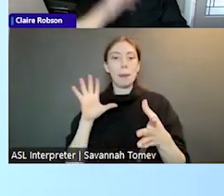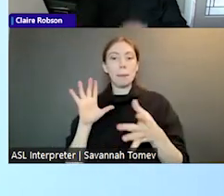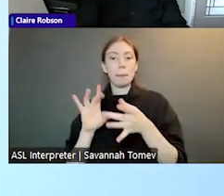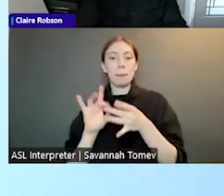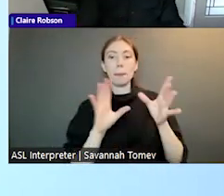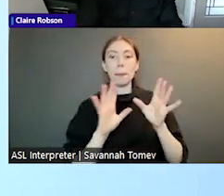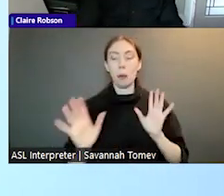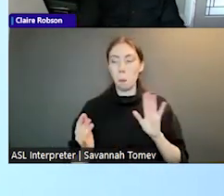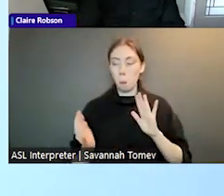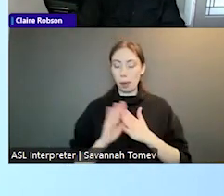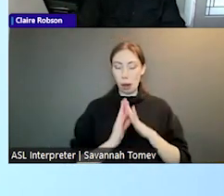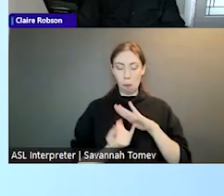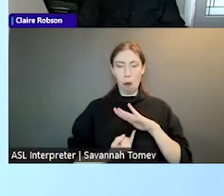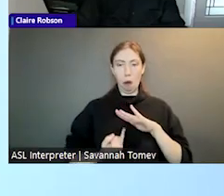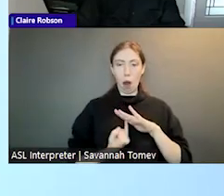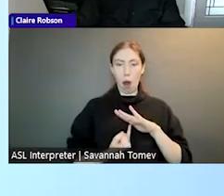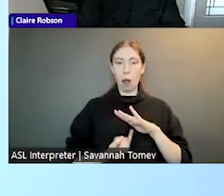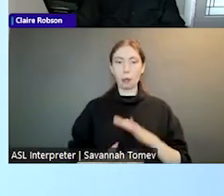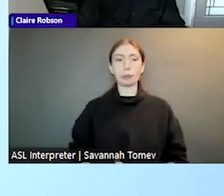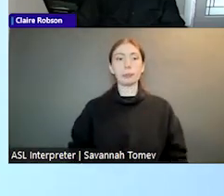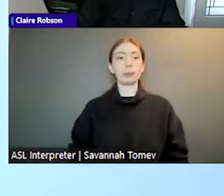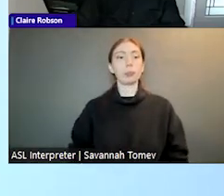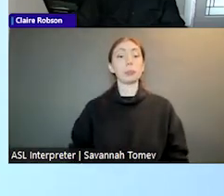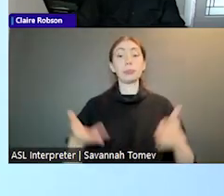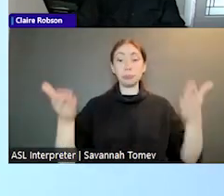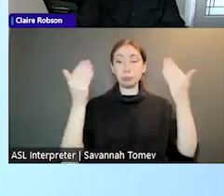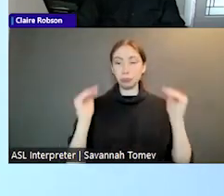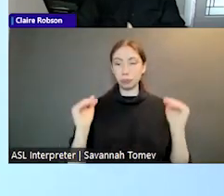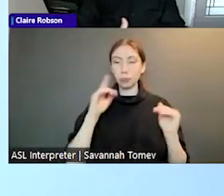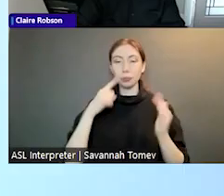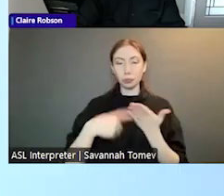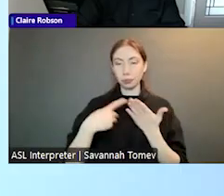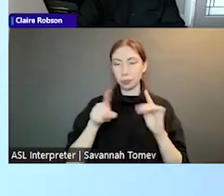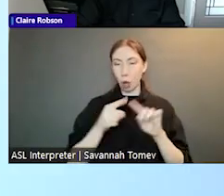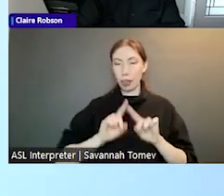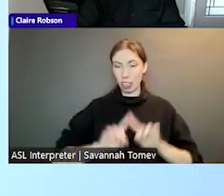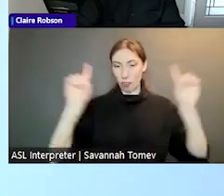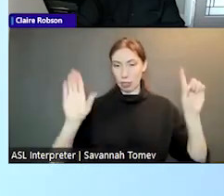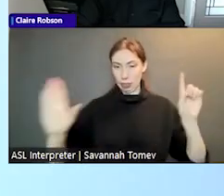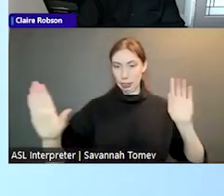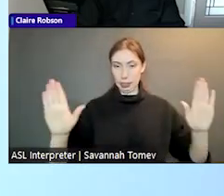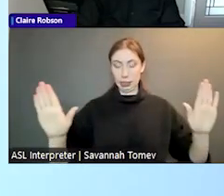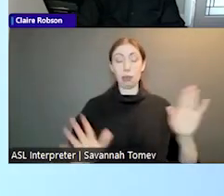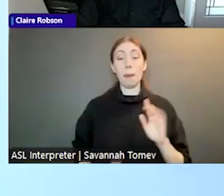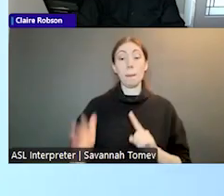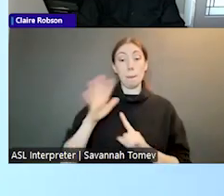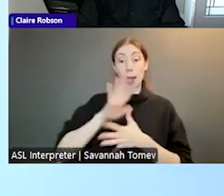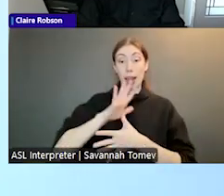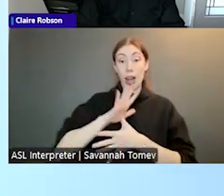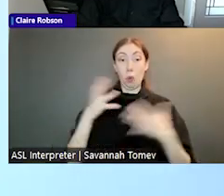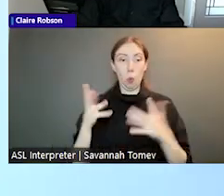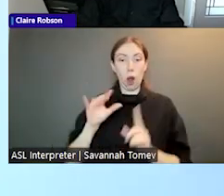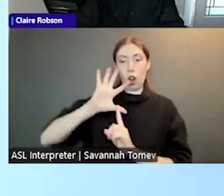Moving on to the difference, as I said, the main one is the cultural violence. Early